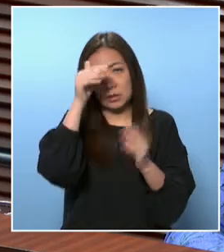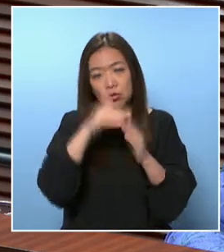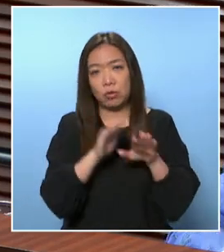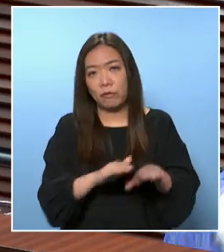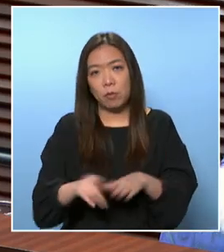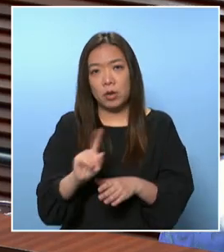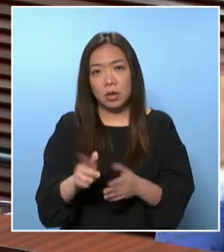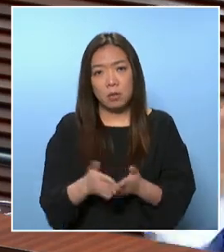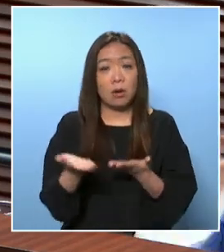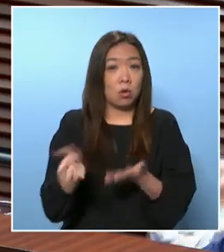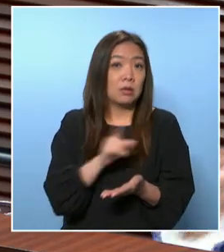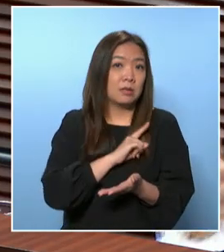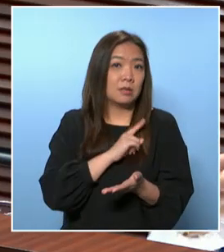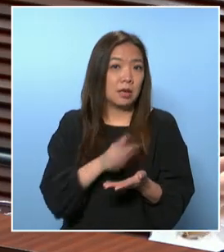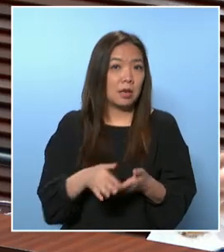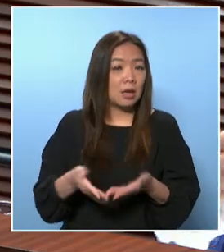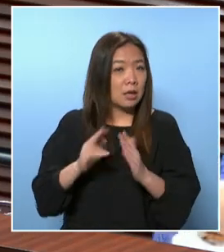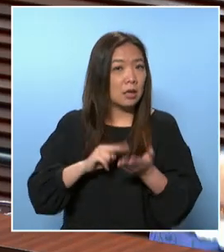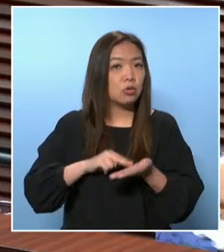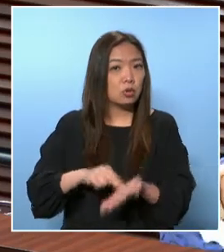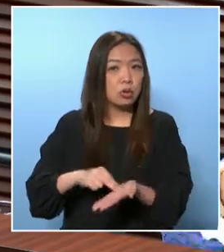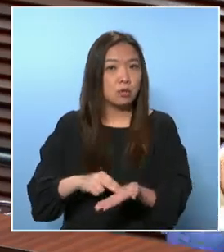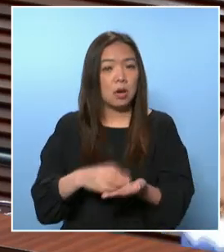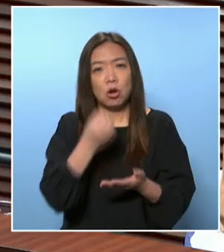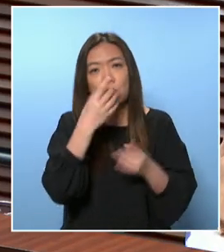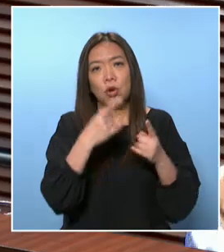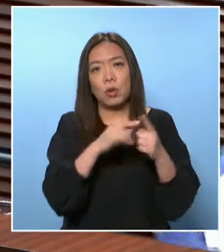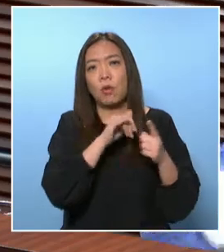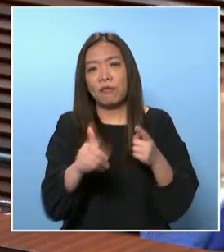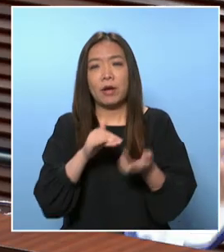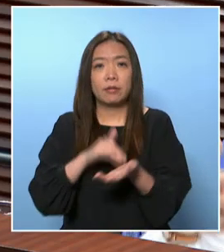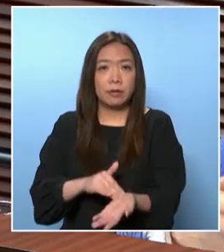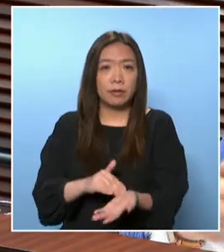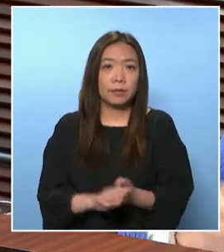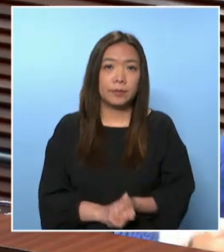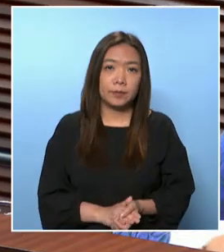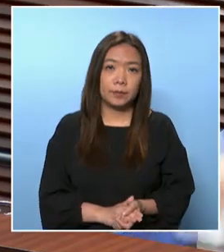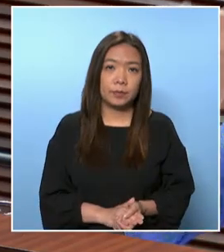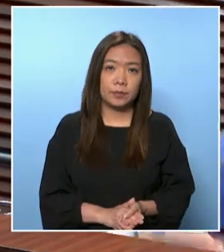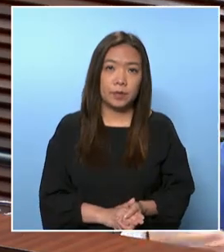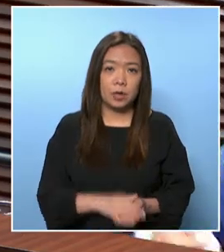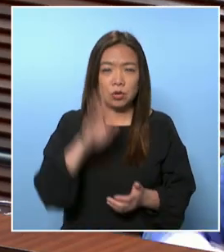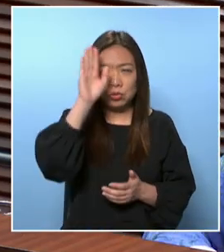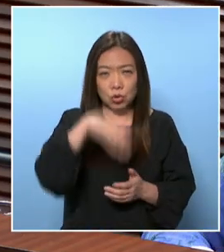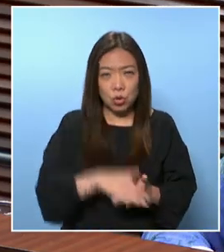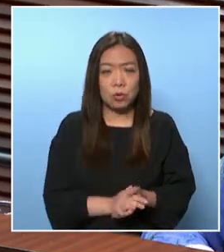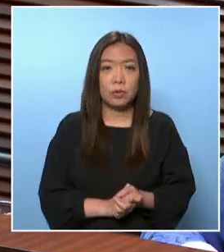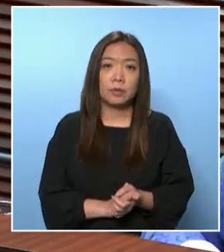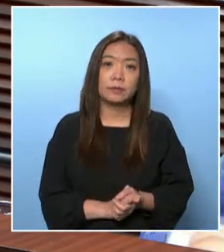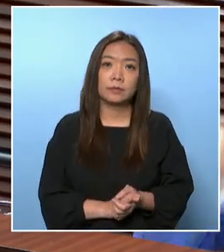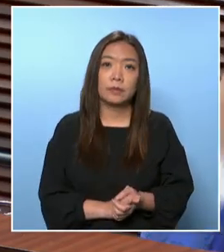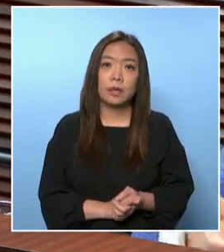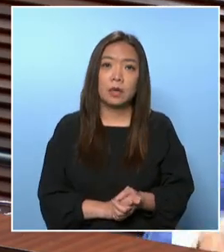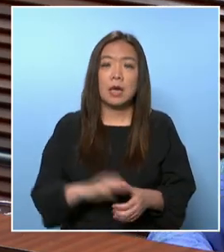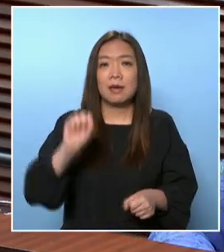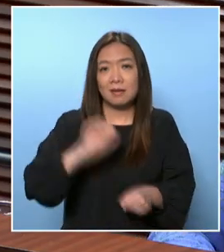The Shenzhen hospital service is pretty good. There is a high level of trust. Hong Kong people are patronizing this. I think